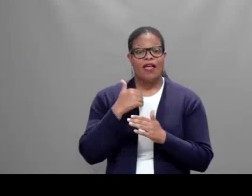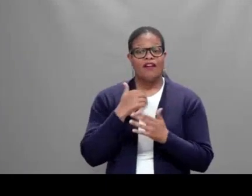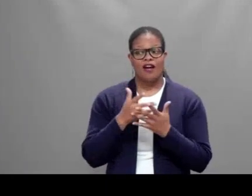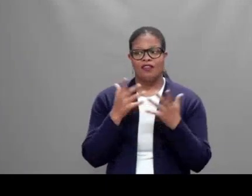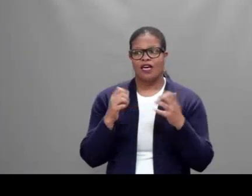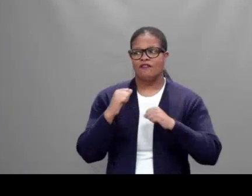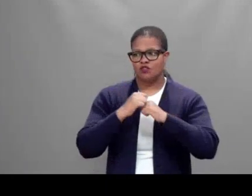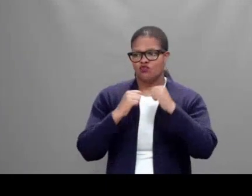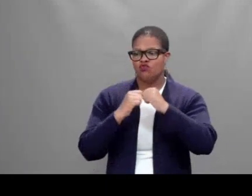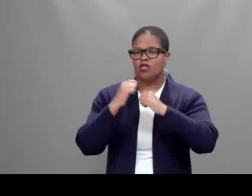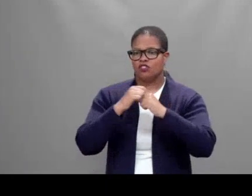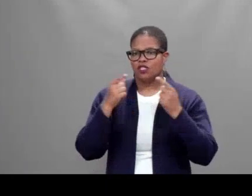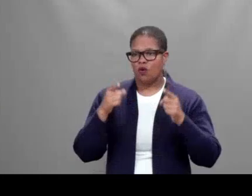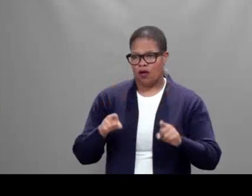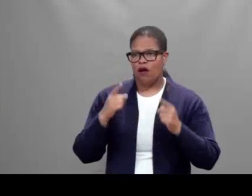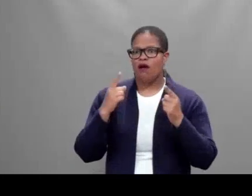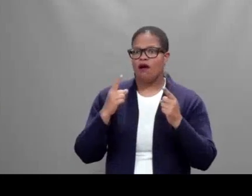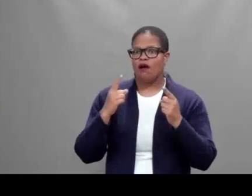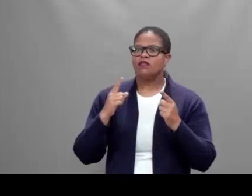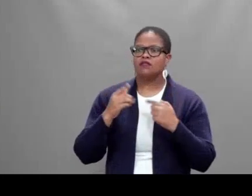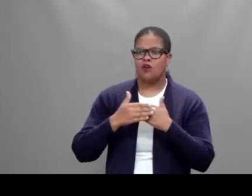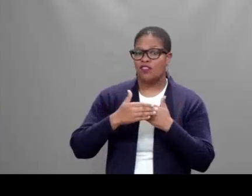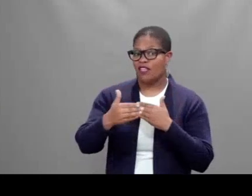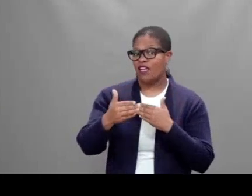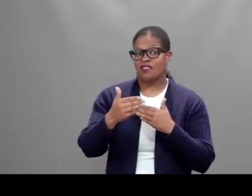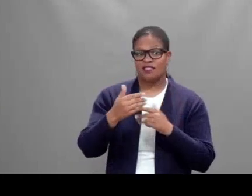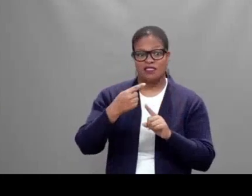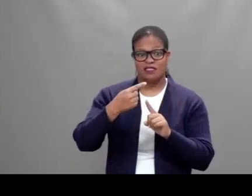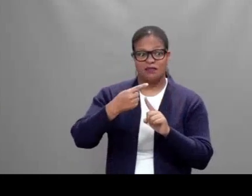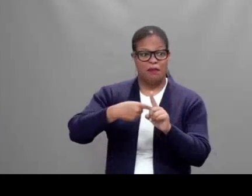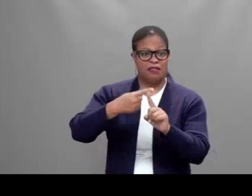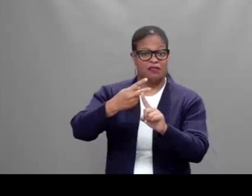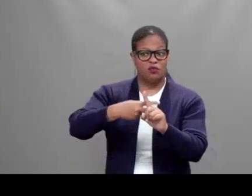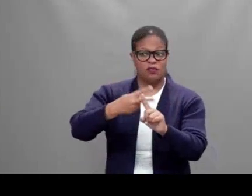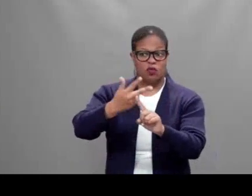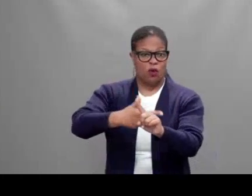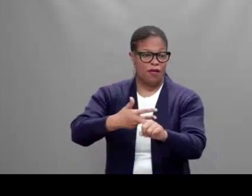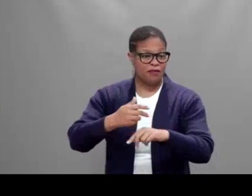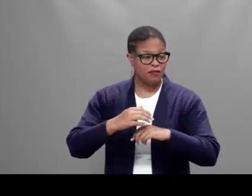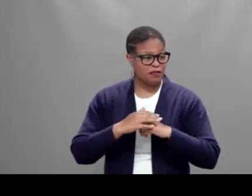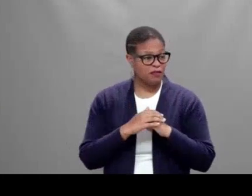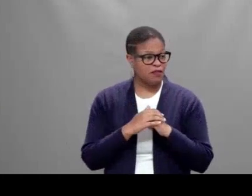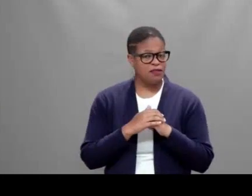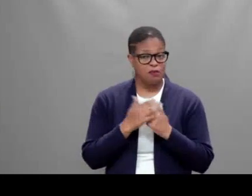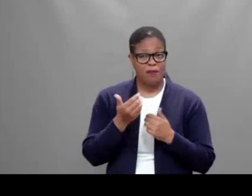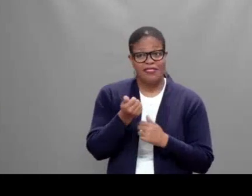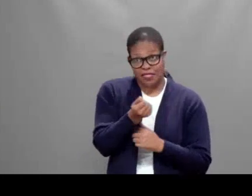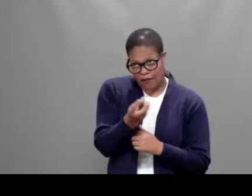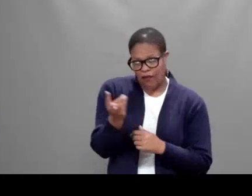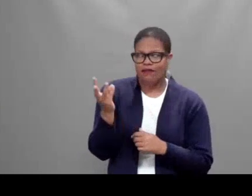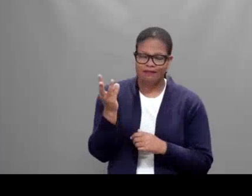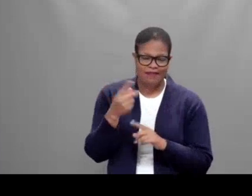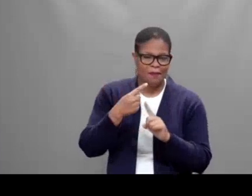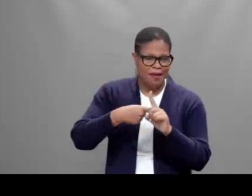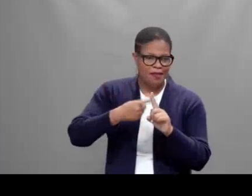construction going on, over the course of the next couple of months, probably several